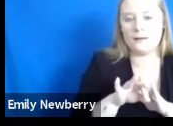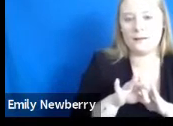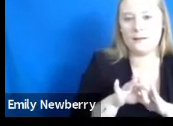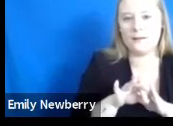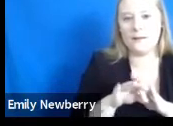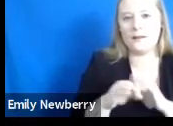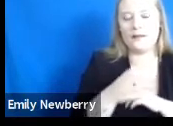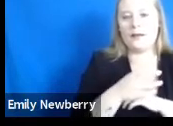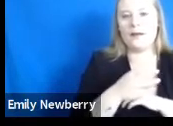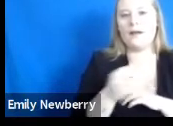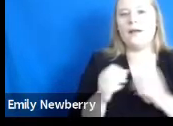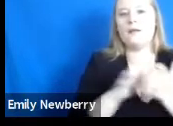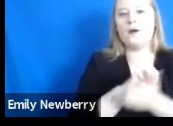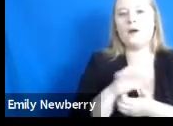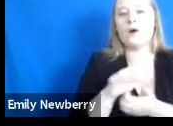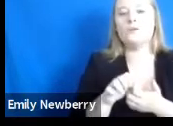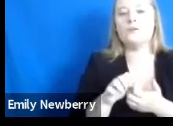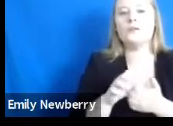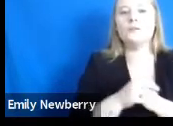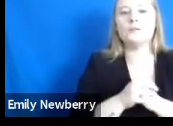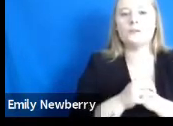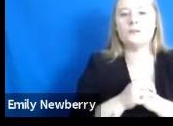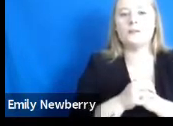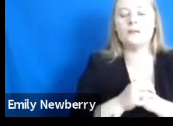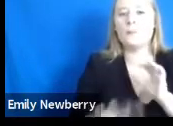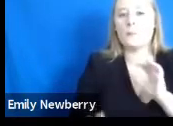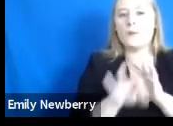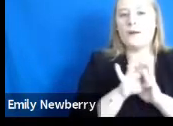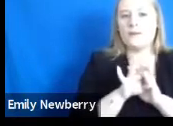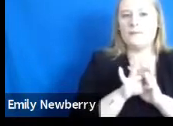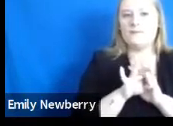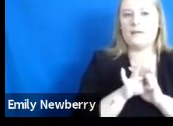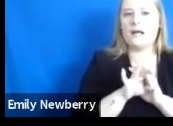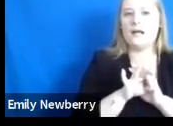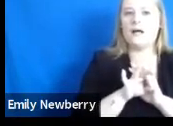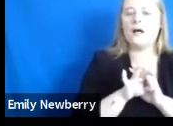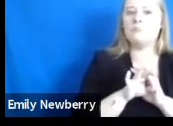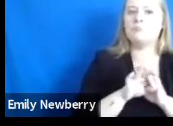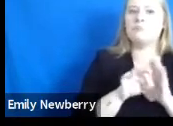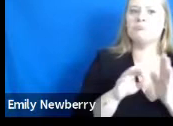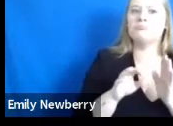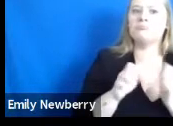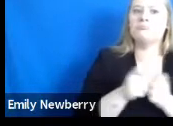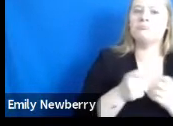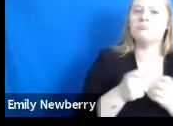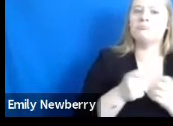and the site concentrations. We found significant differences for almost for